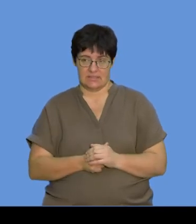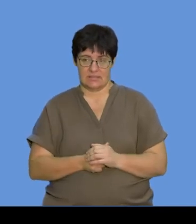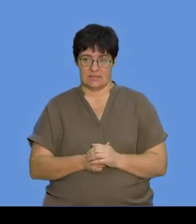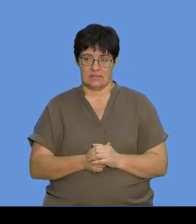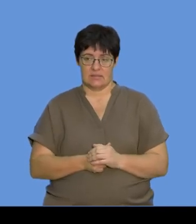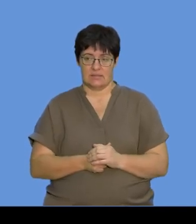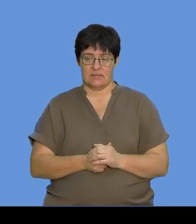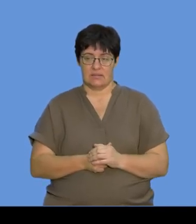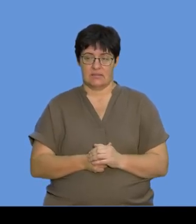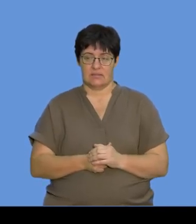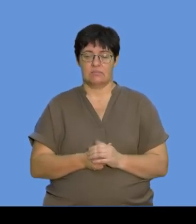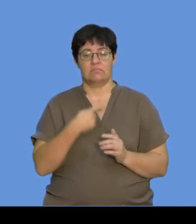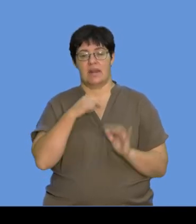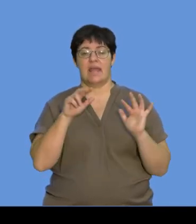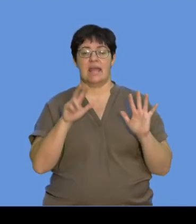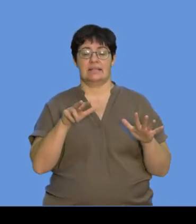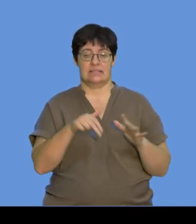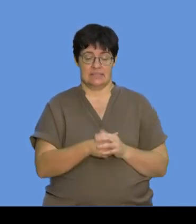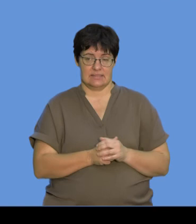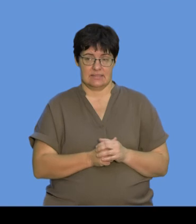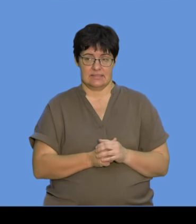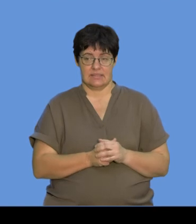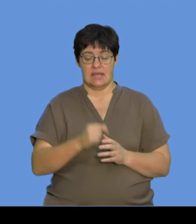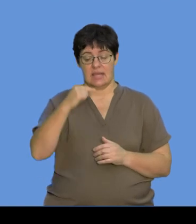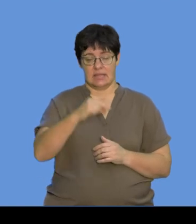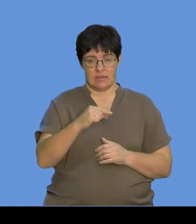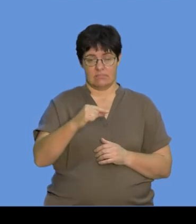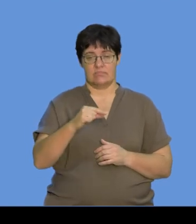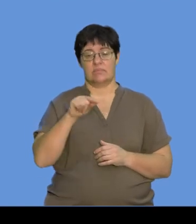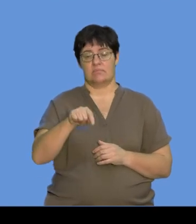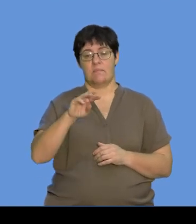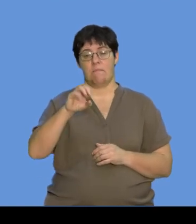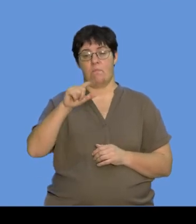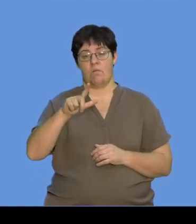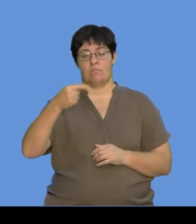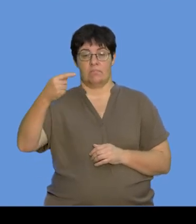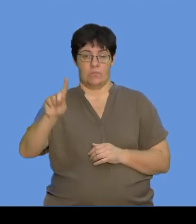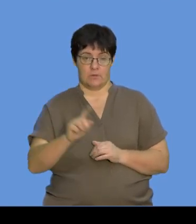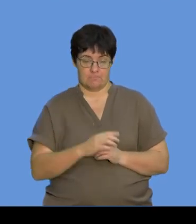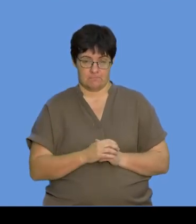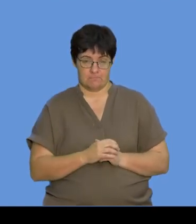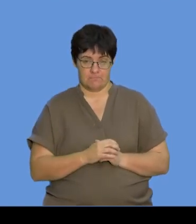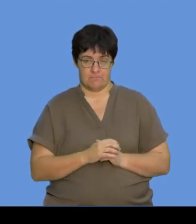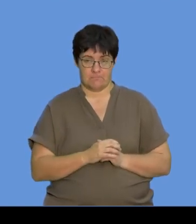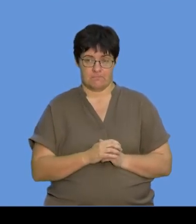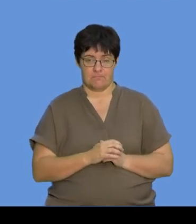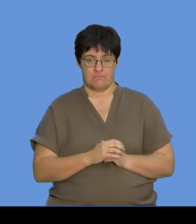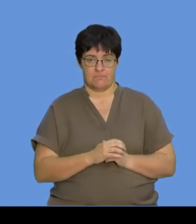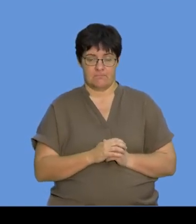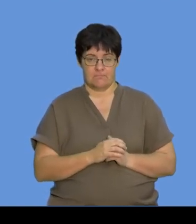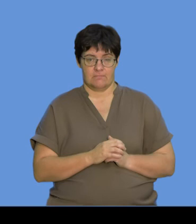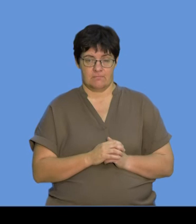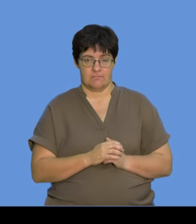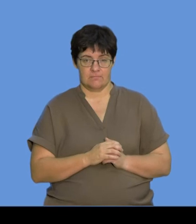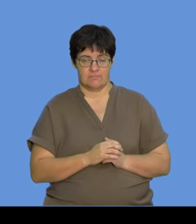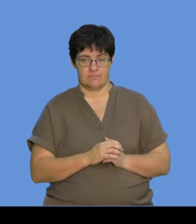what? 18 grams per mole, okay? So that's the molar mass of